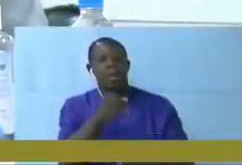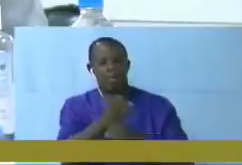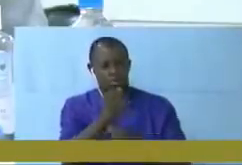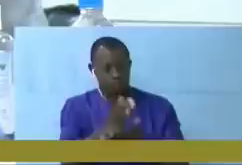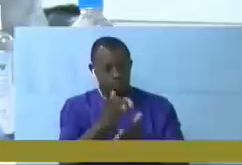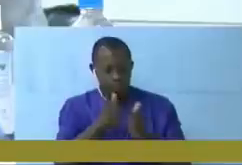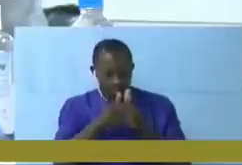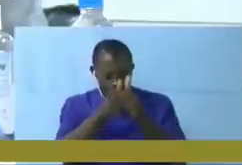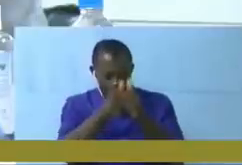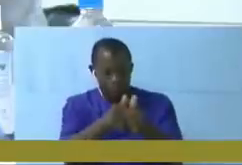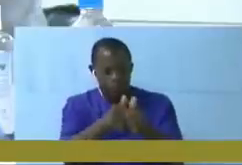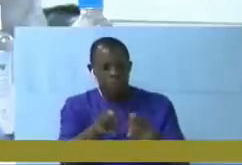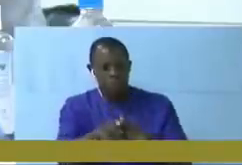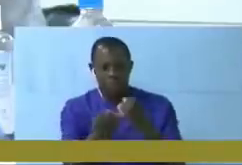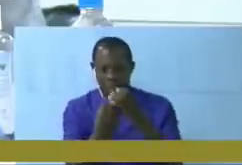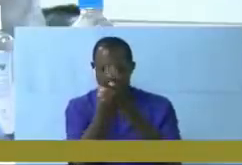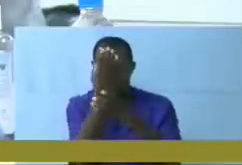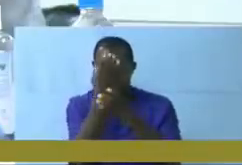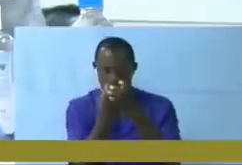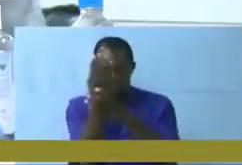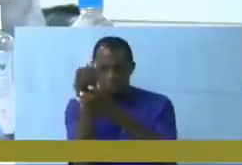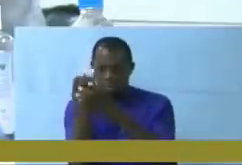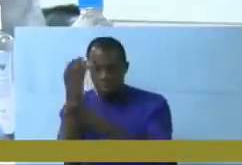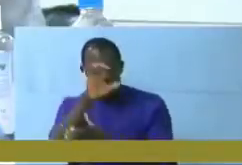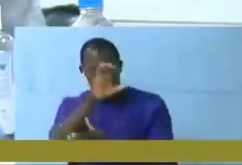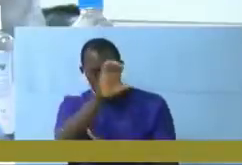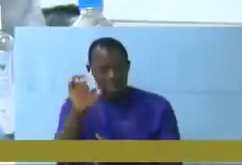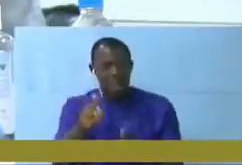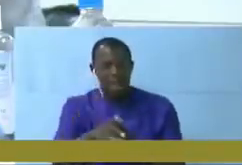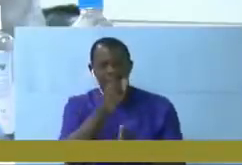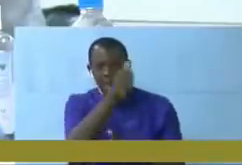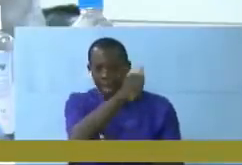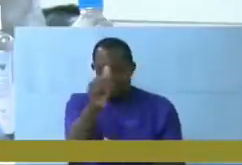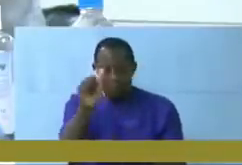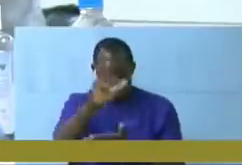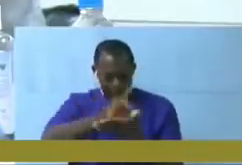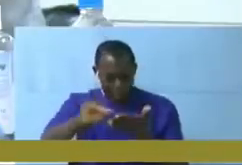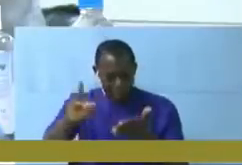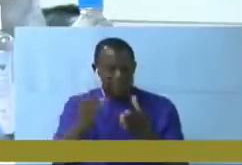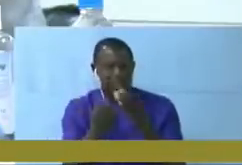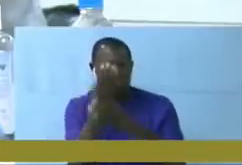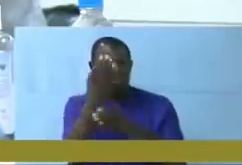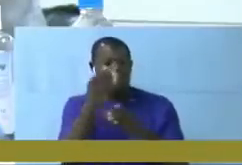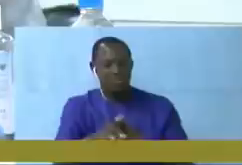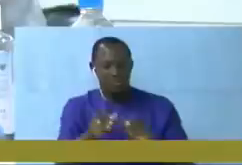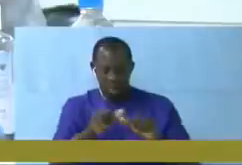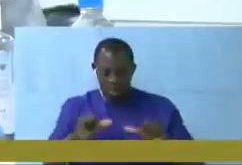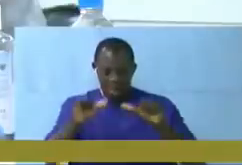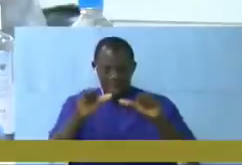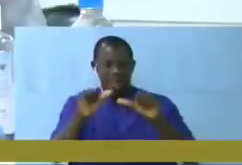our developments, every part of it. When it comes to criminal law,